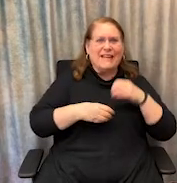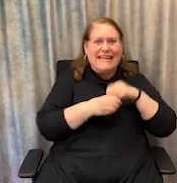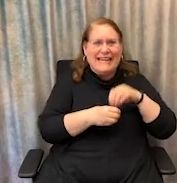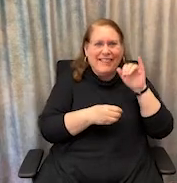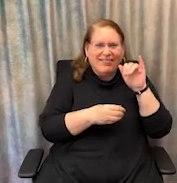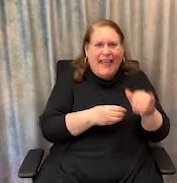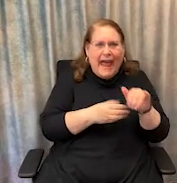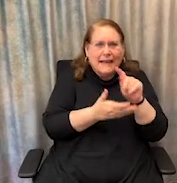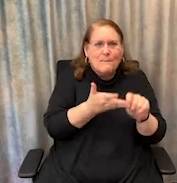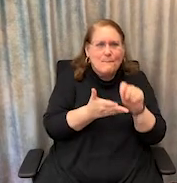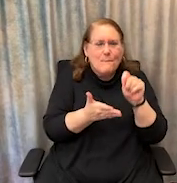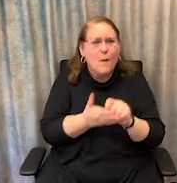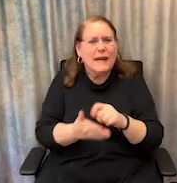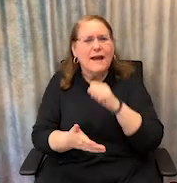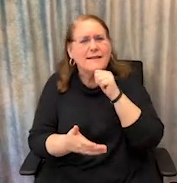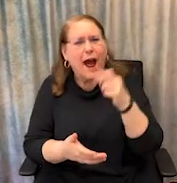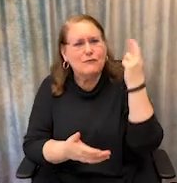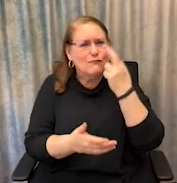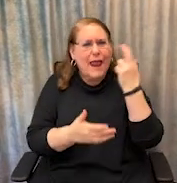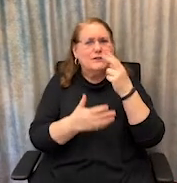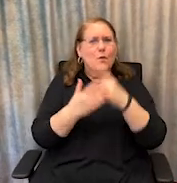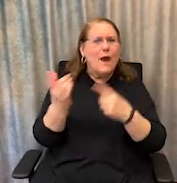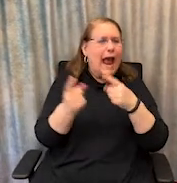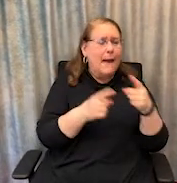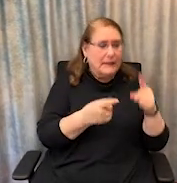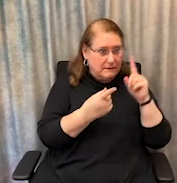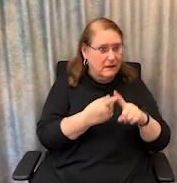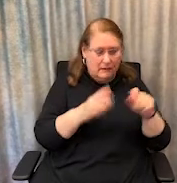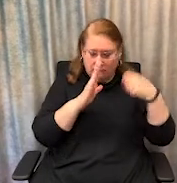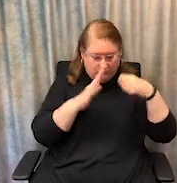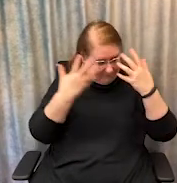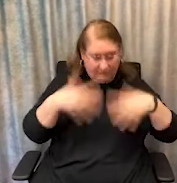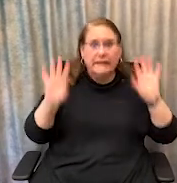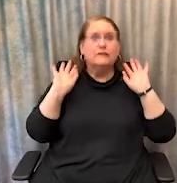moment, and I didn't realize what was happening until we finished shooting.